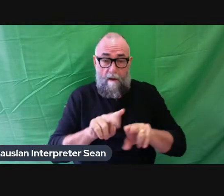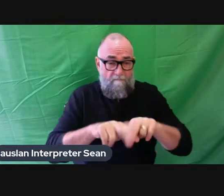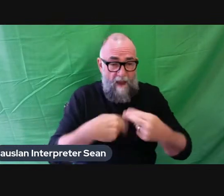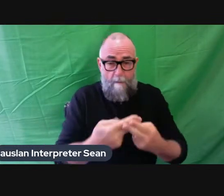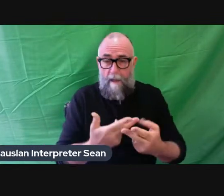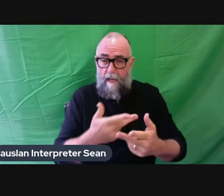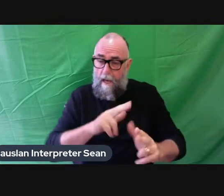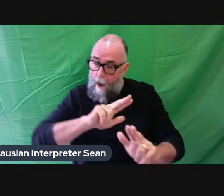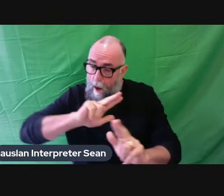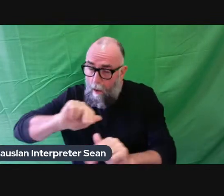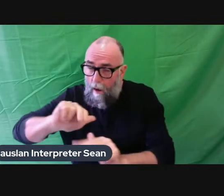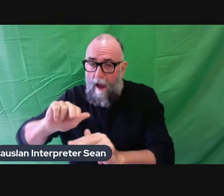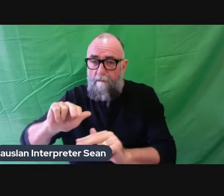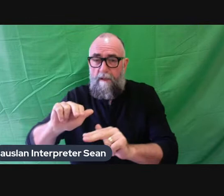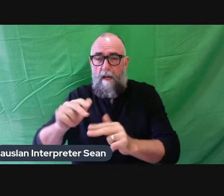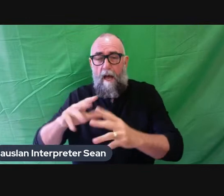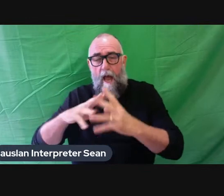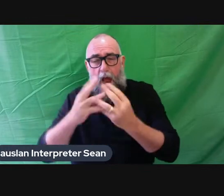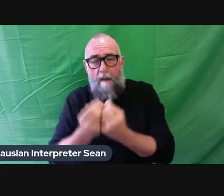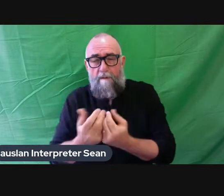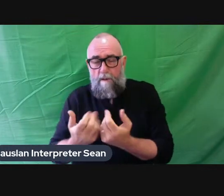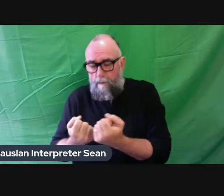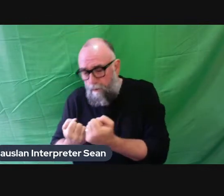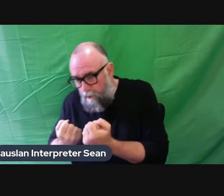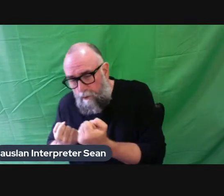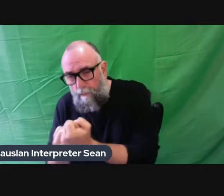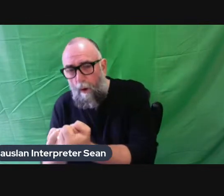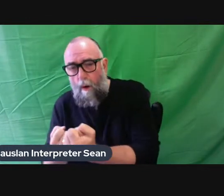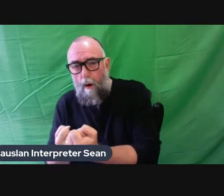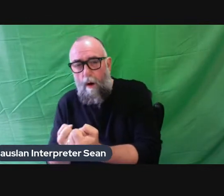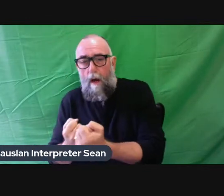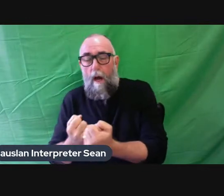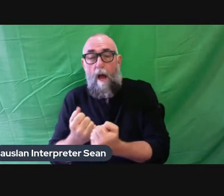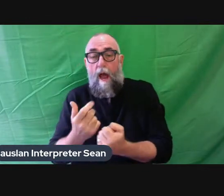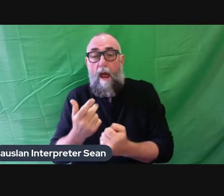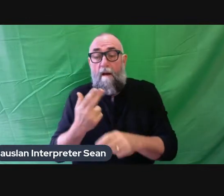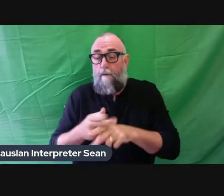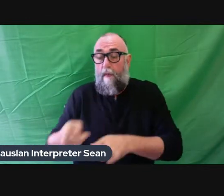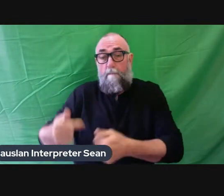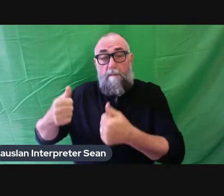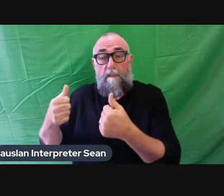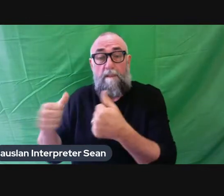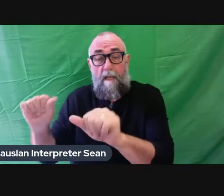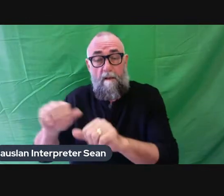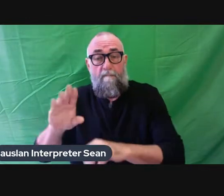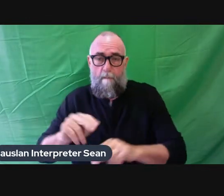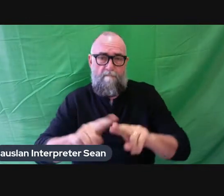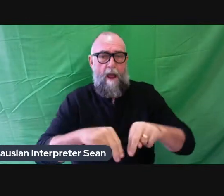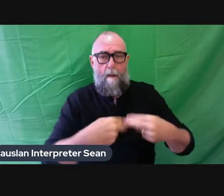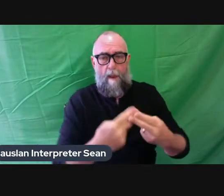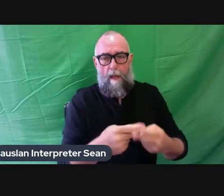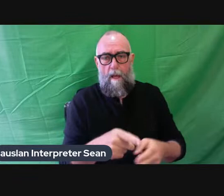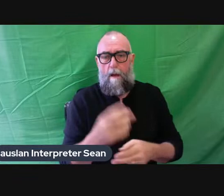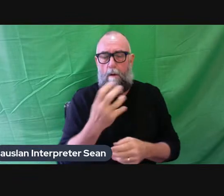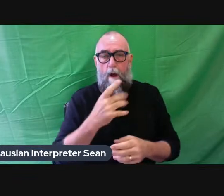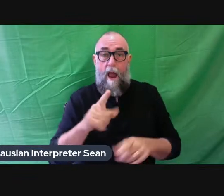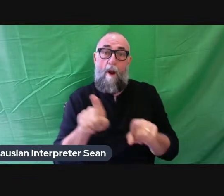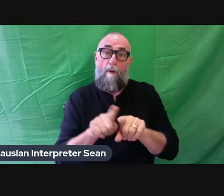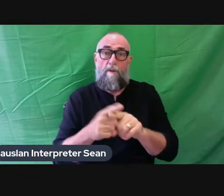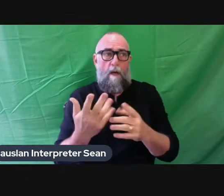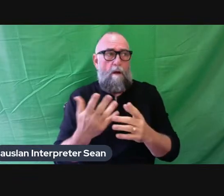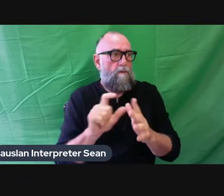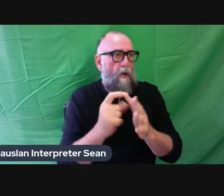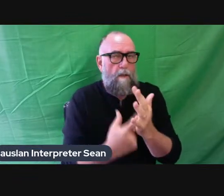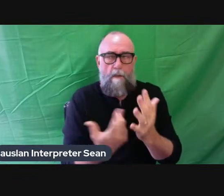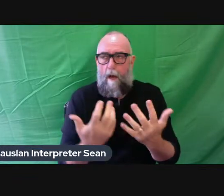unwavering support and love is what is the bedrock of recovery. And of course, the amazing healthcare professionals and advocates